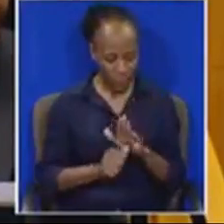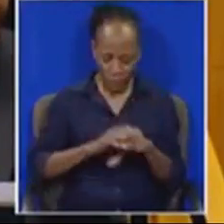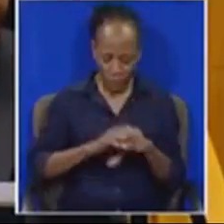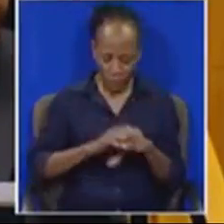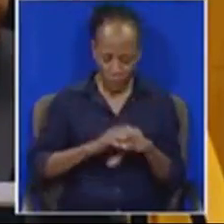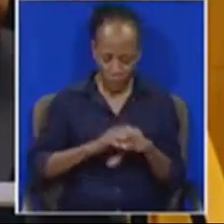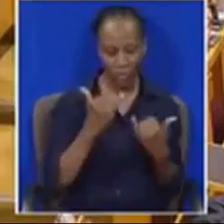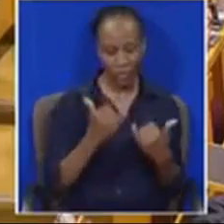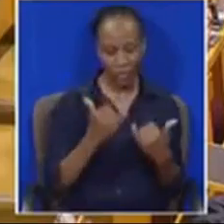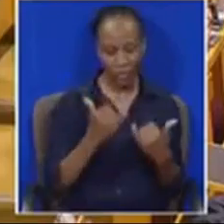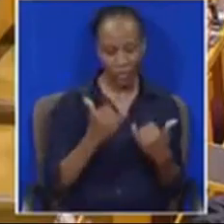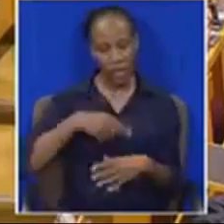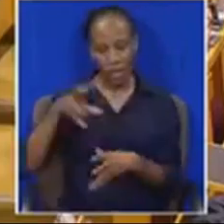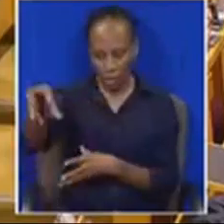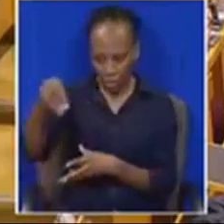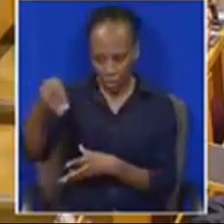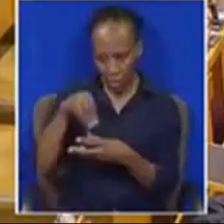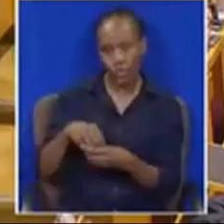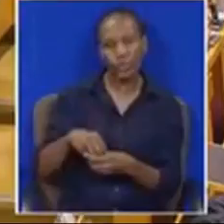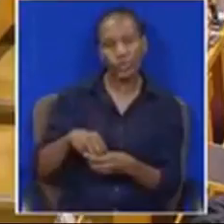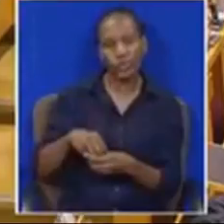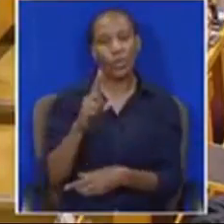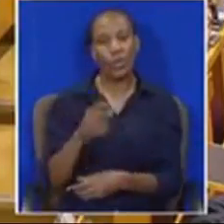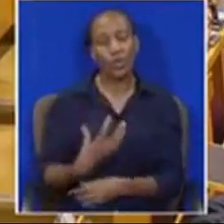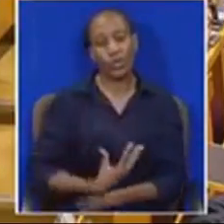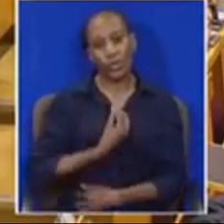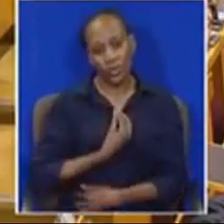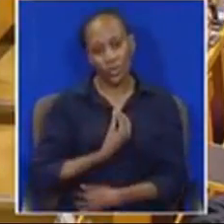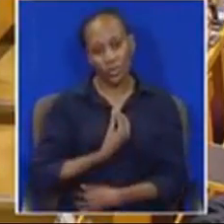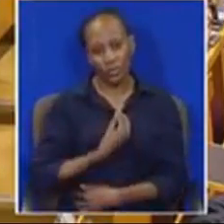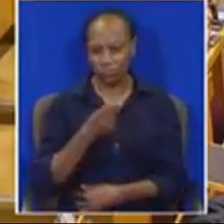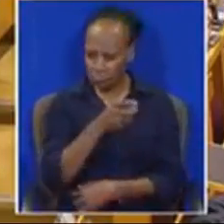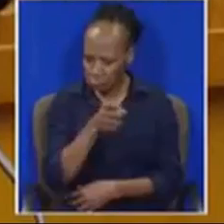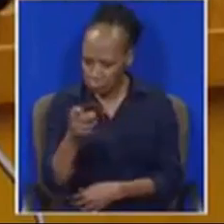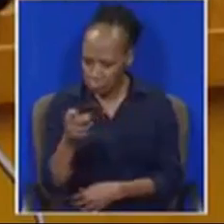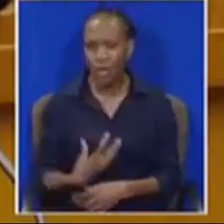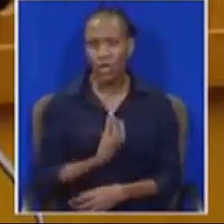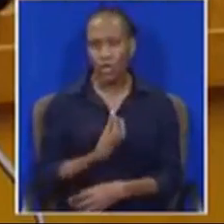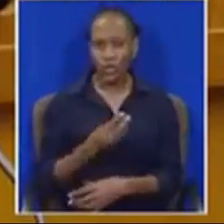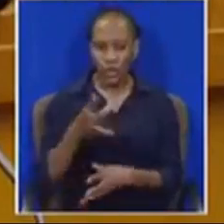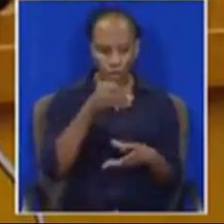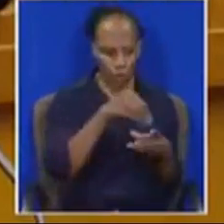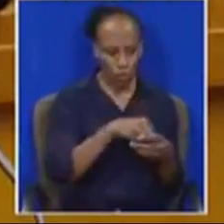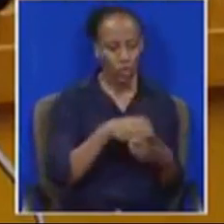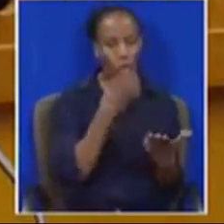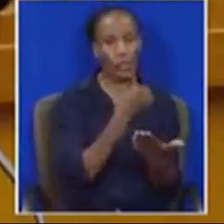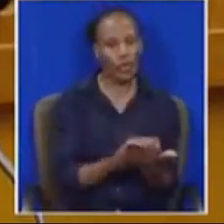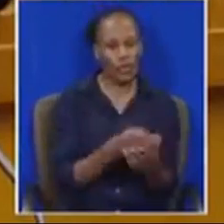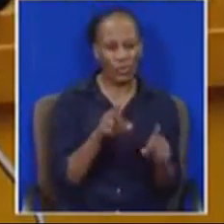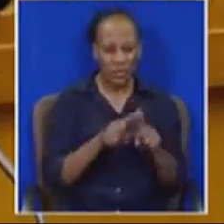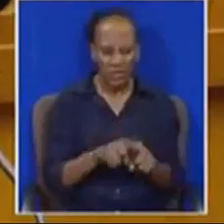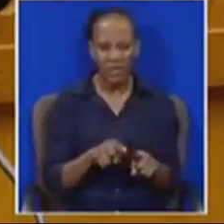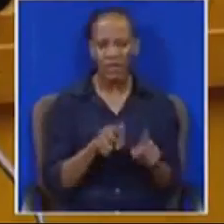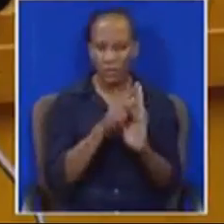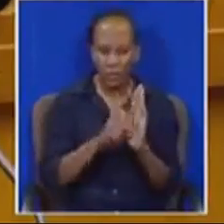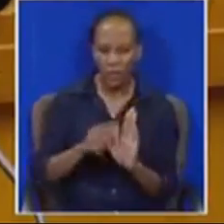people in far greater numbers into the productive economic activity of